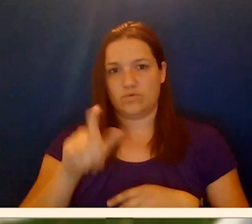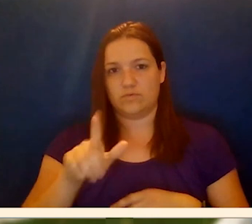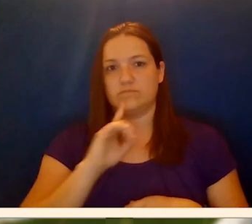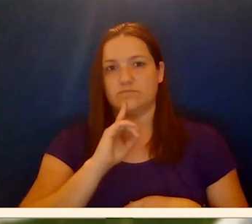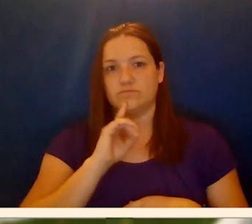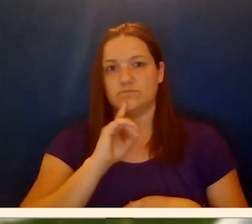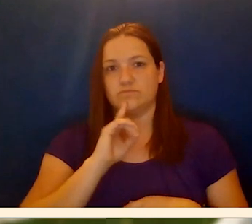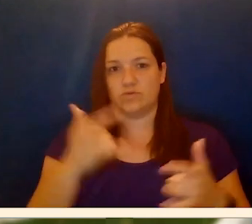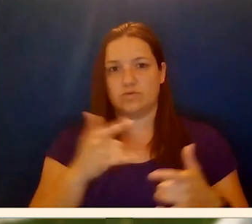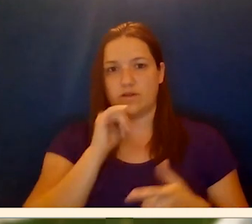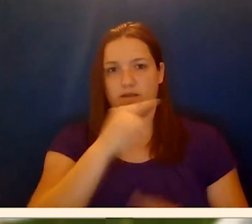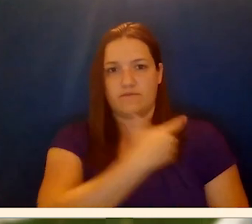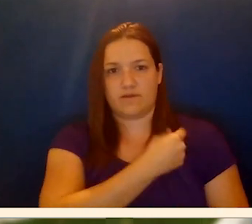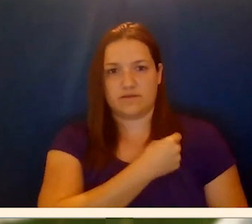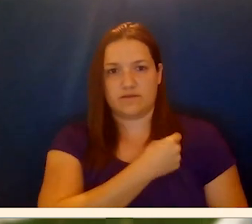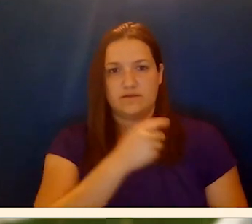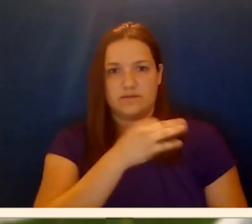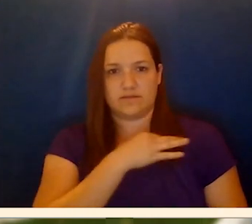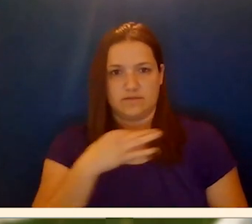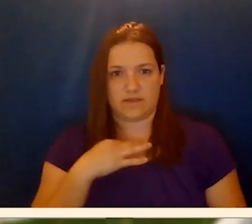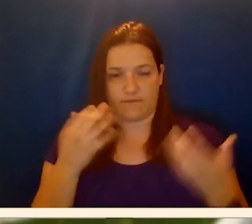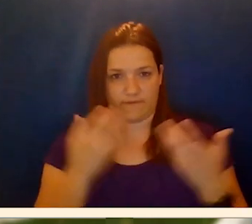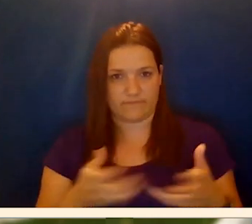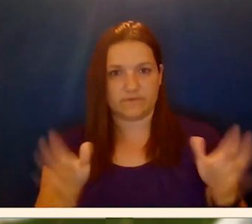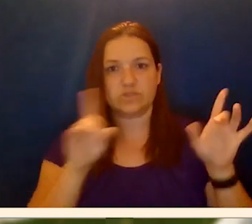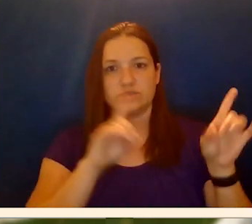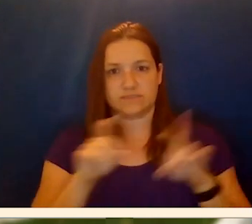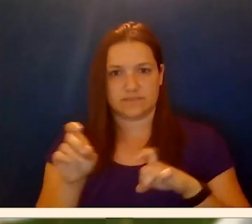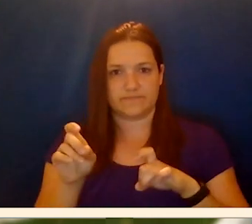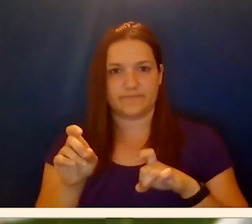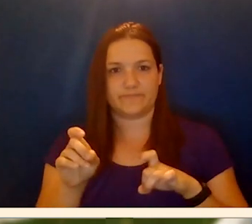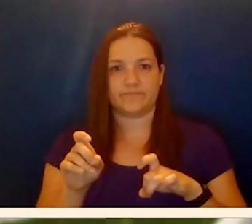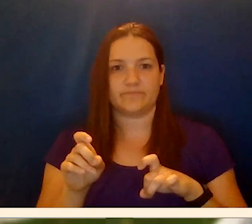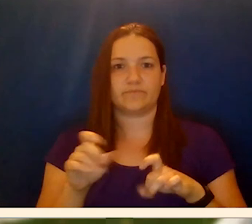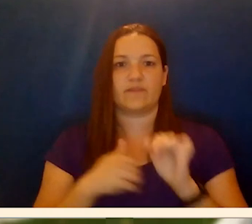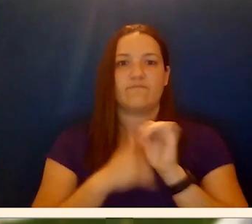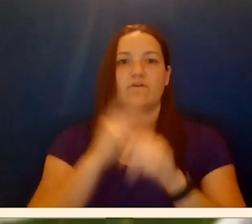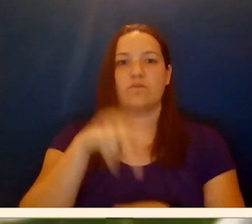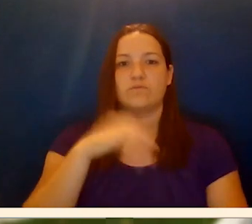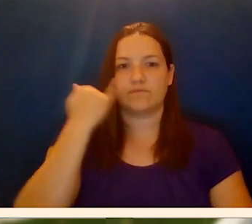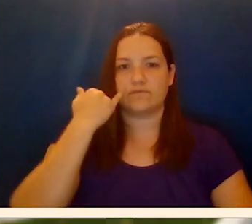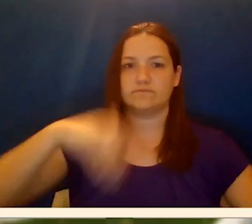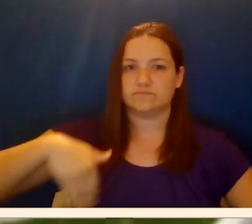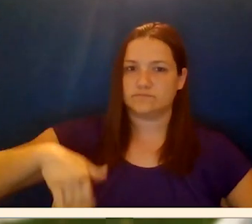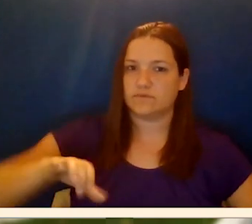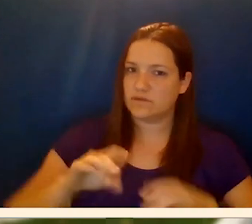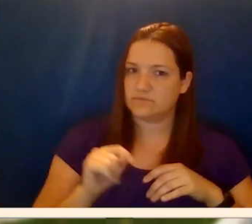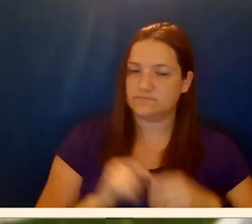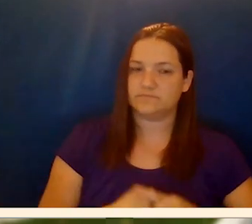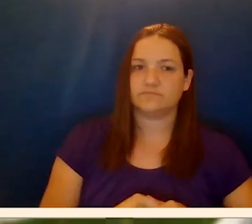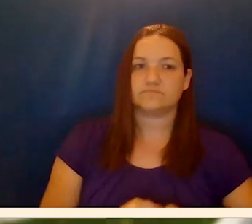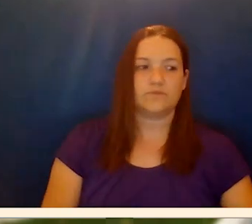have completed their test and to do the follow-up if they haven't. So yeah, it's an incredible burden